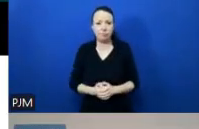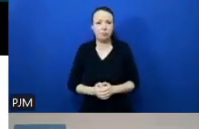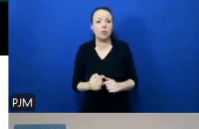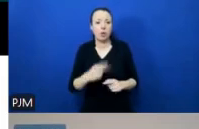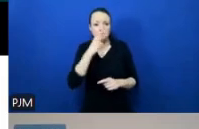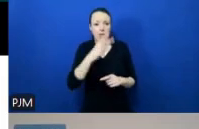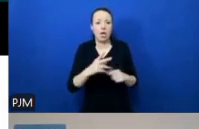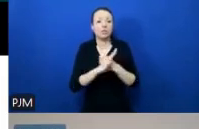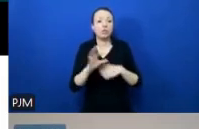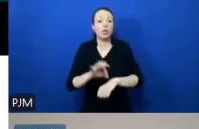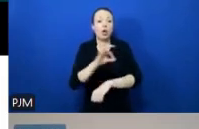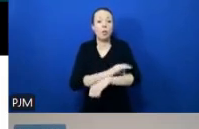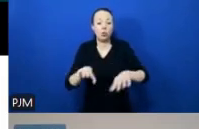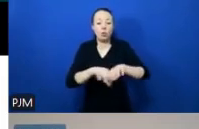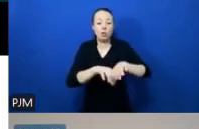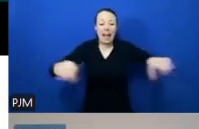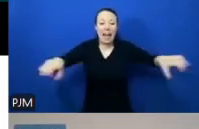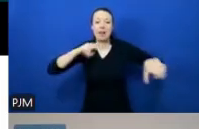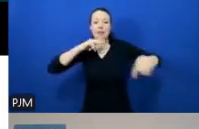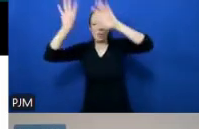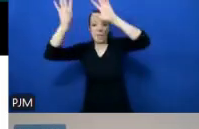We're creating a